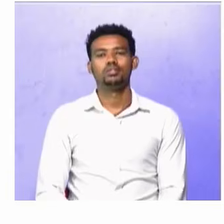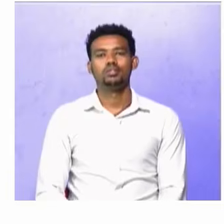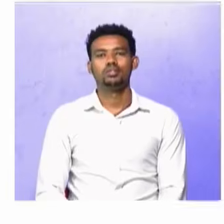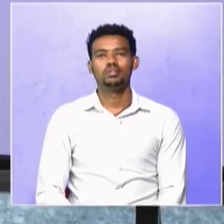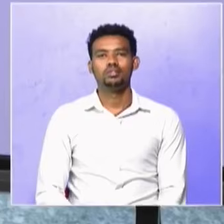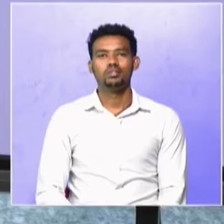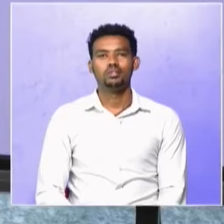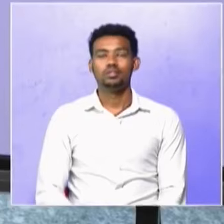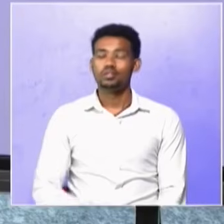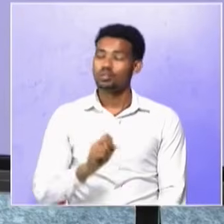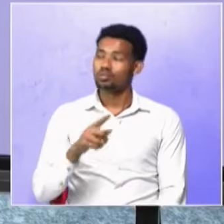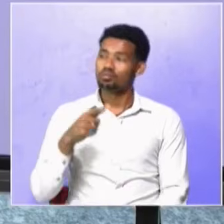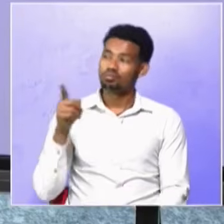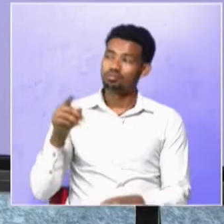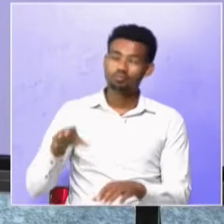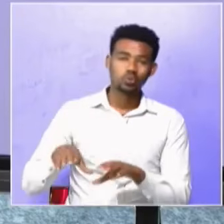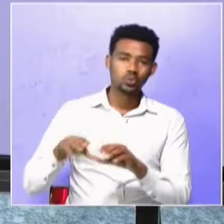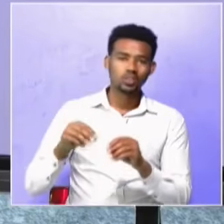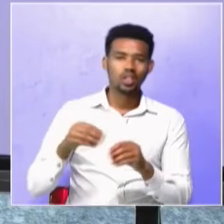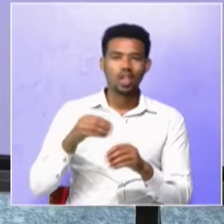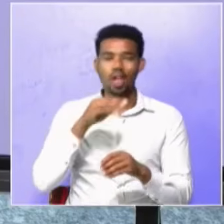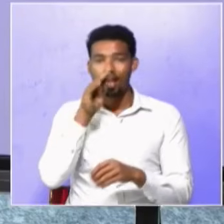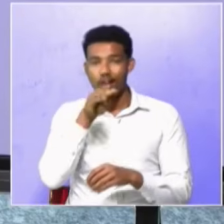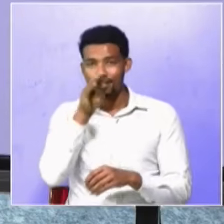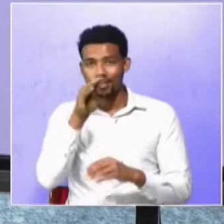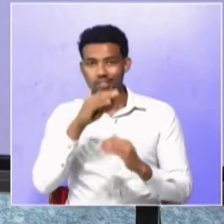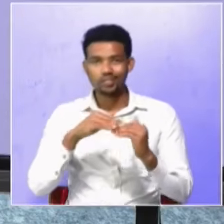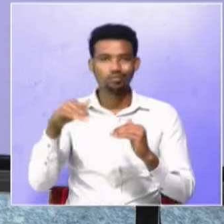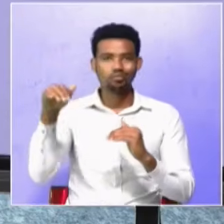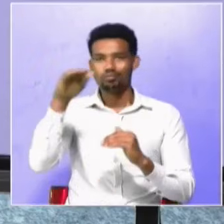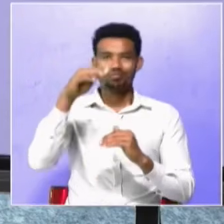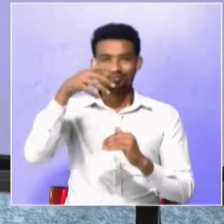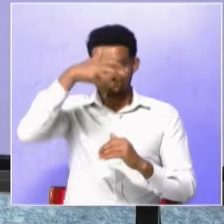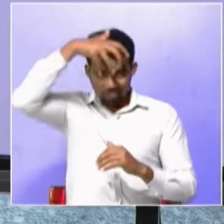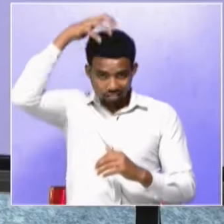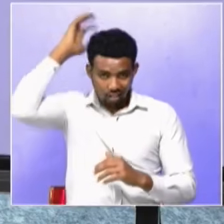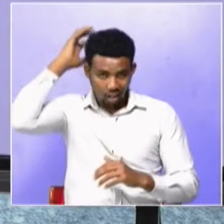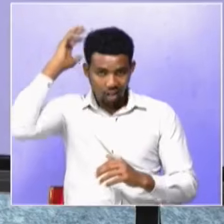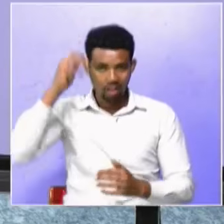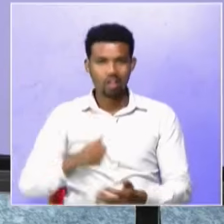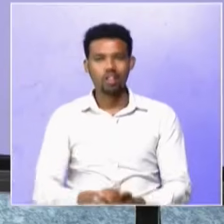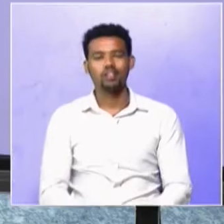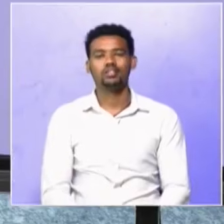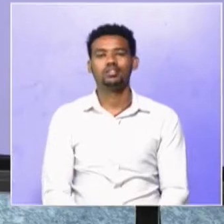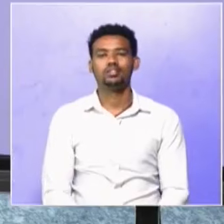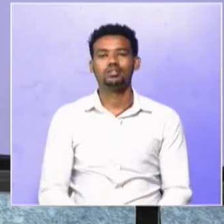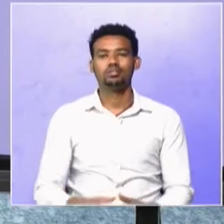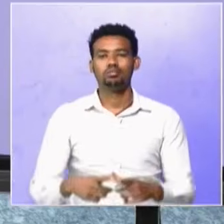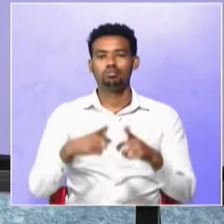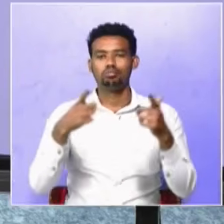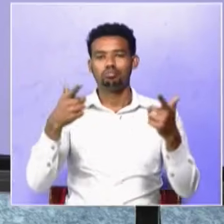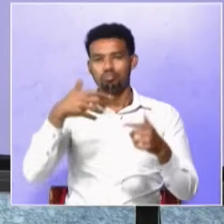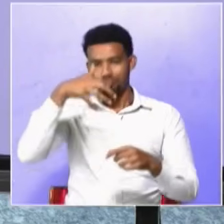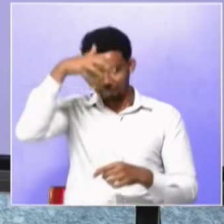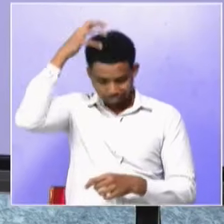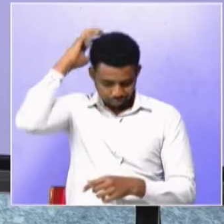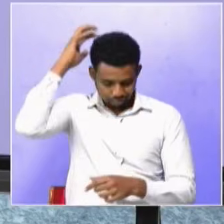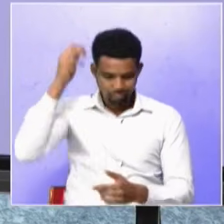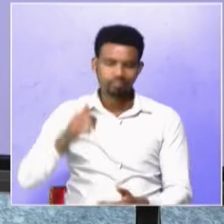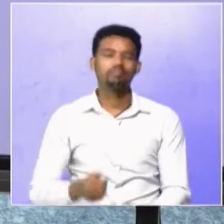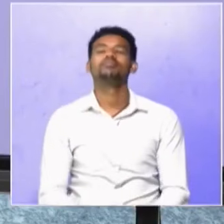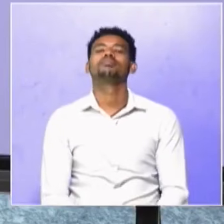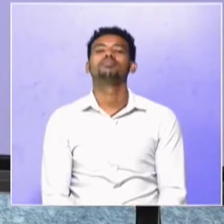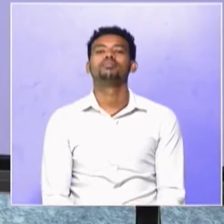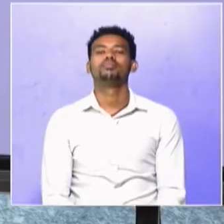So here is, students, elephant is bigger than lion. Elephant